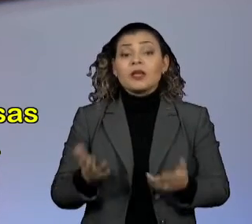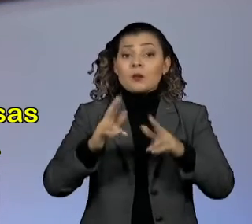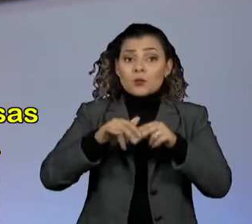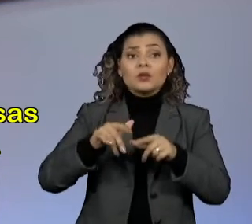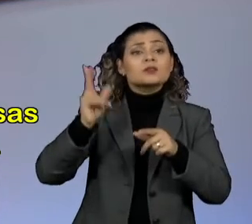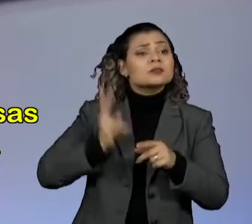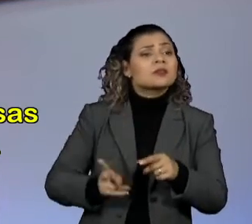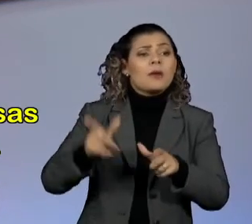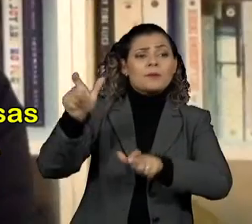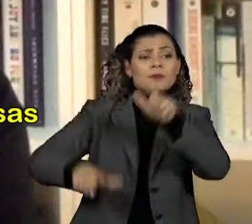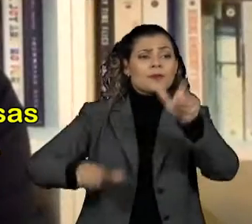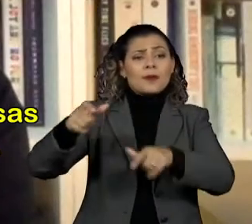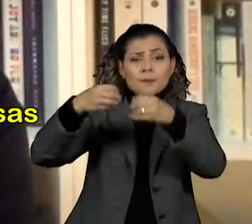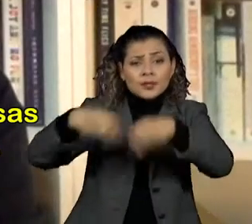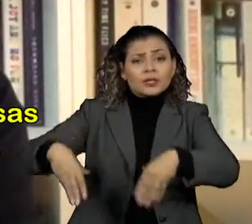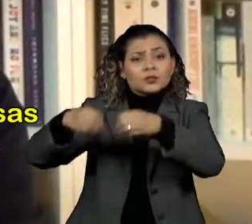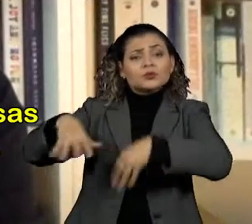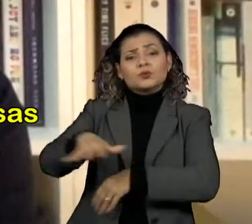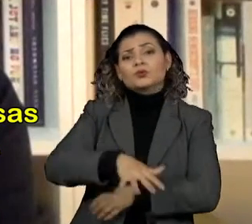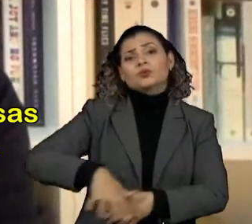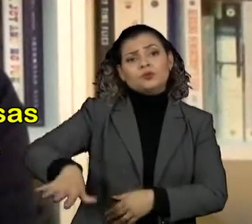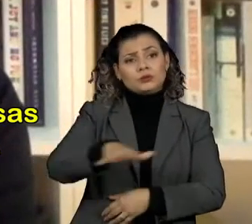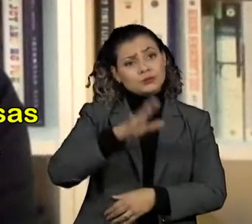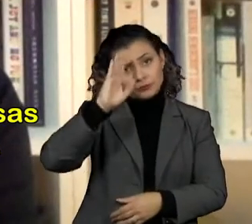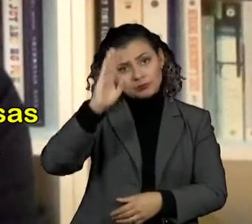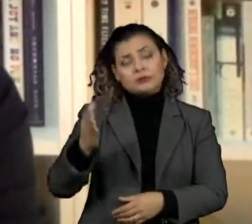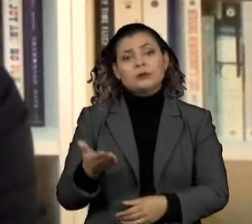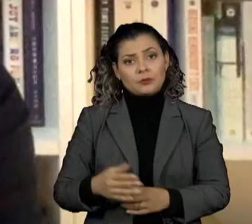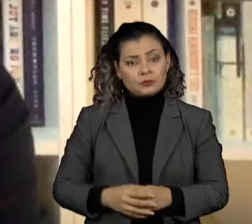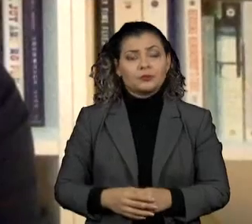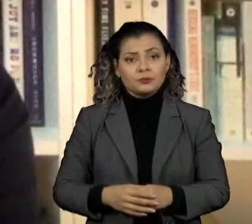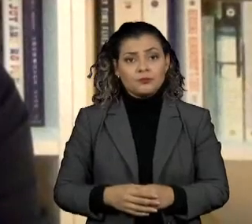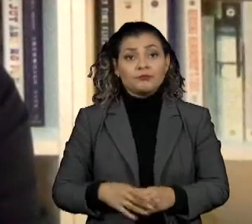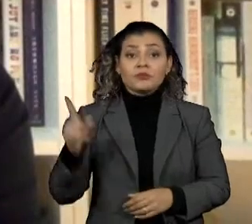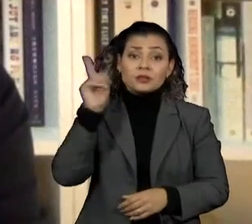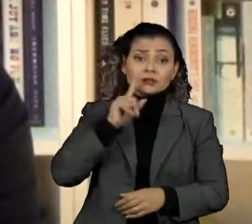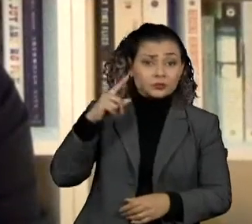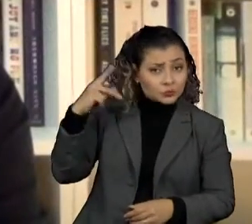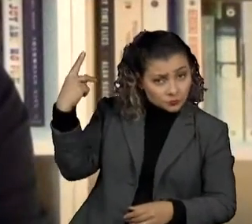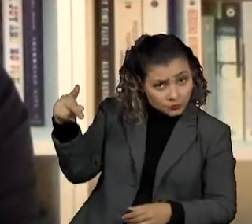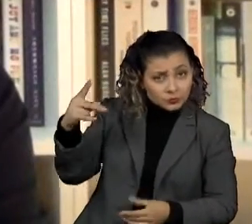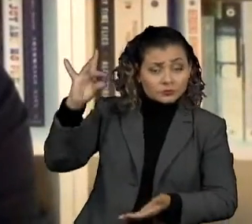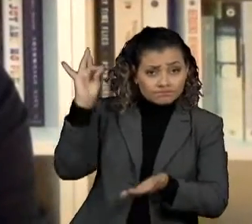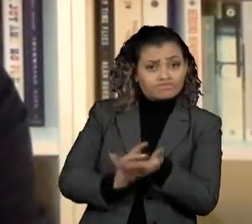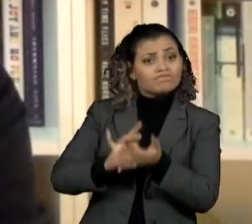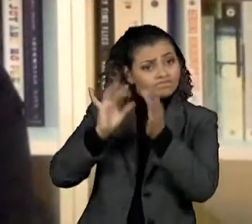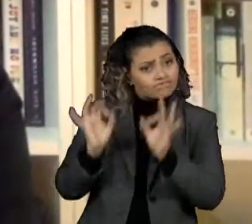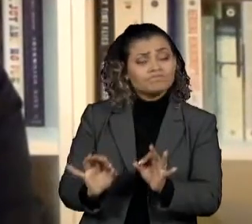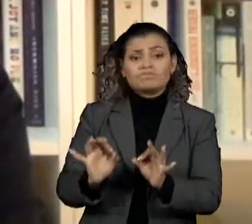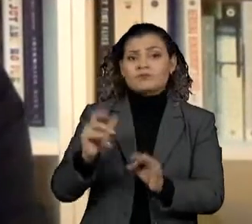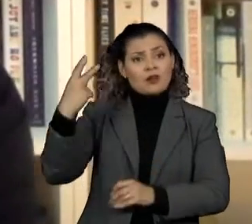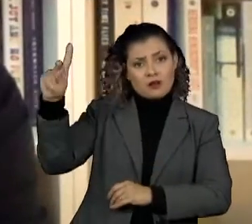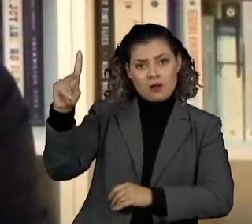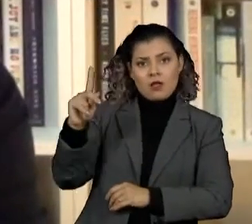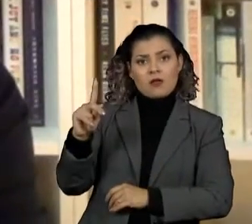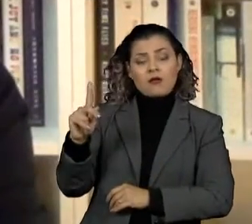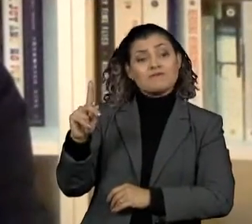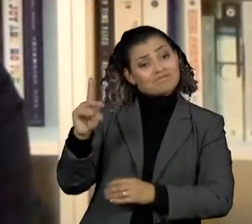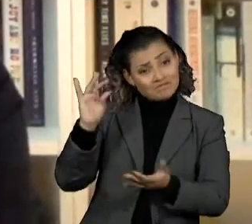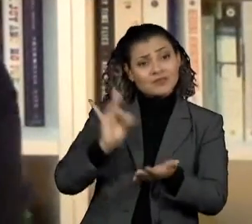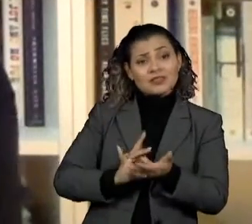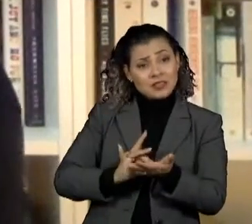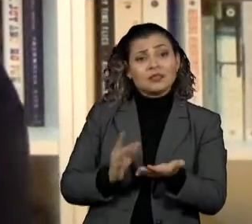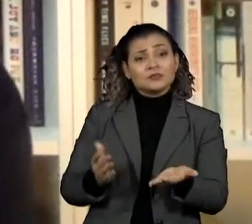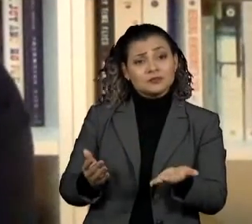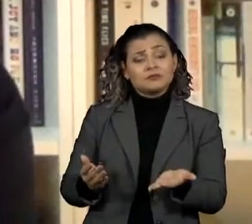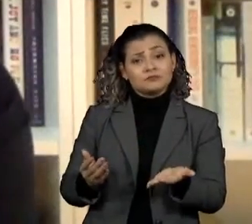these people are disproportionately affected. And in fact, in the United States, African Americans